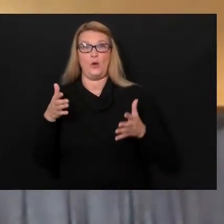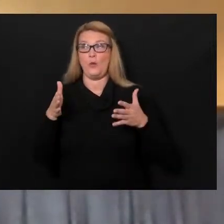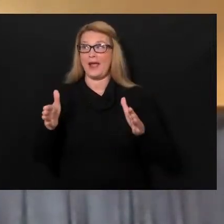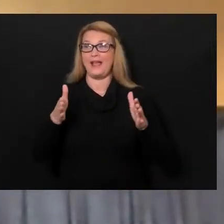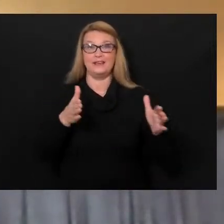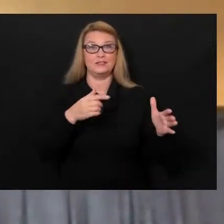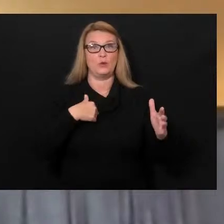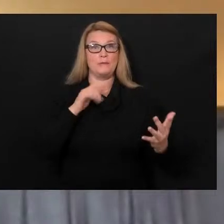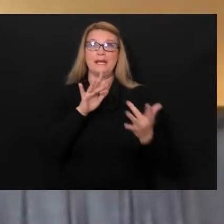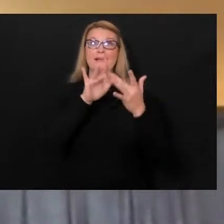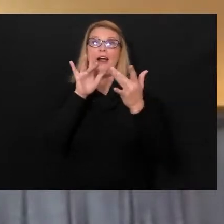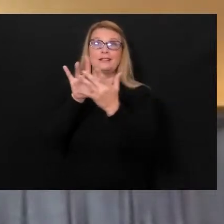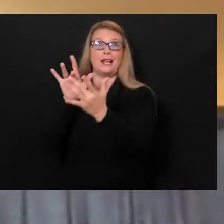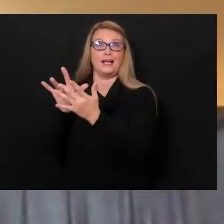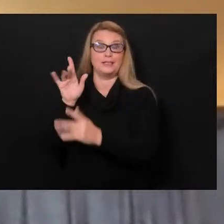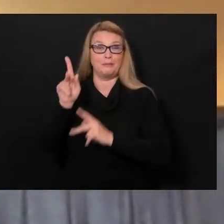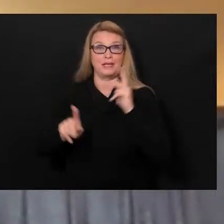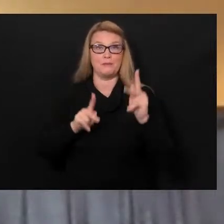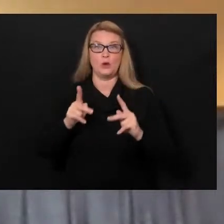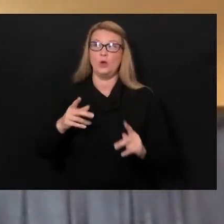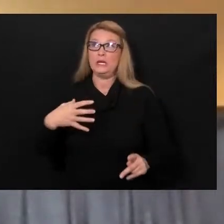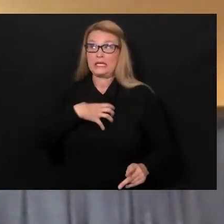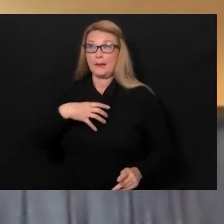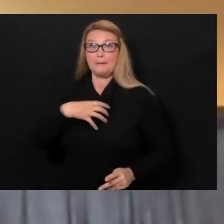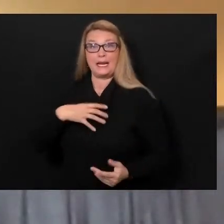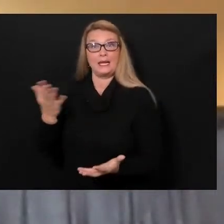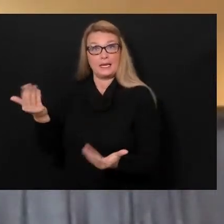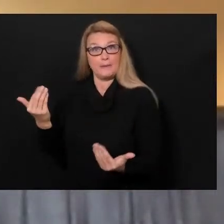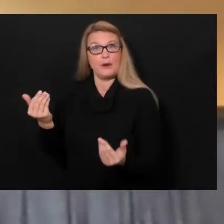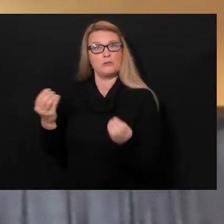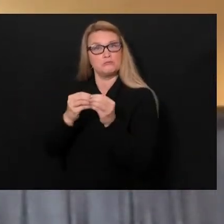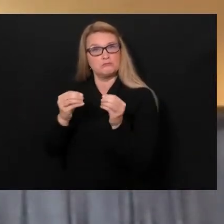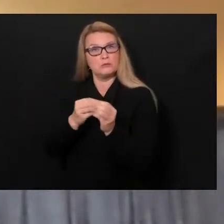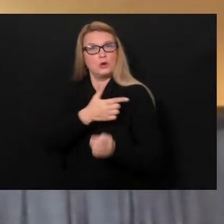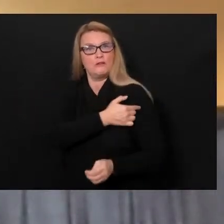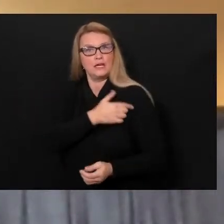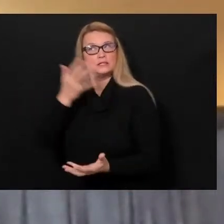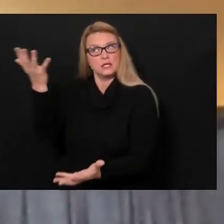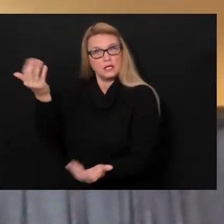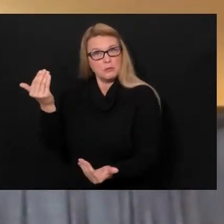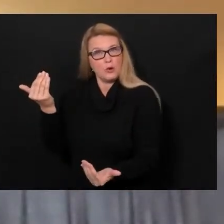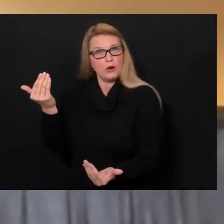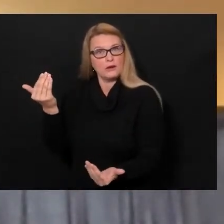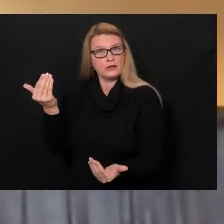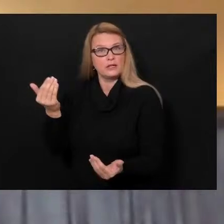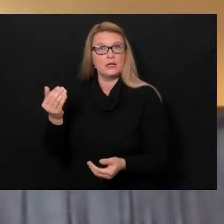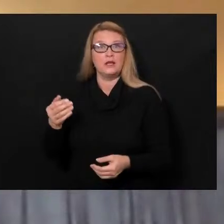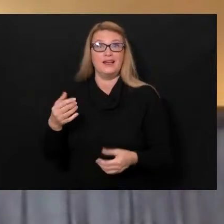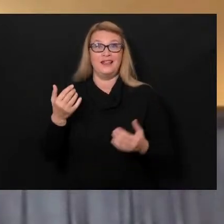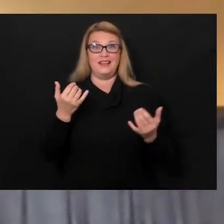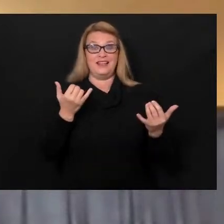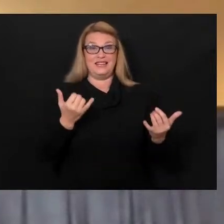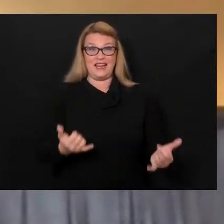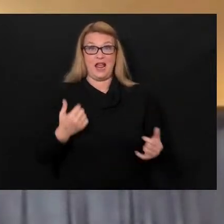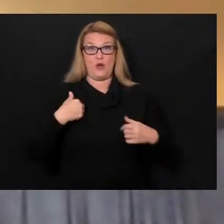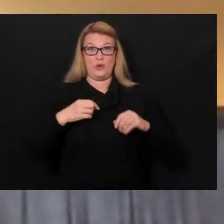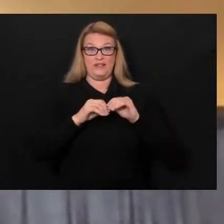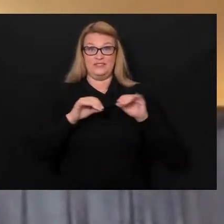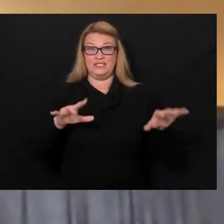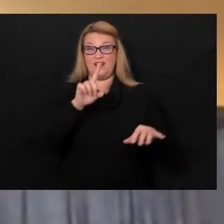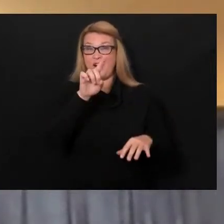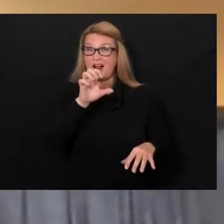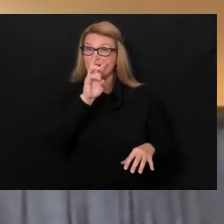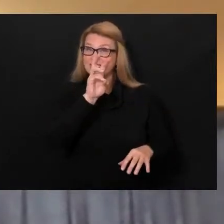pathways where we have certainly made our case. And as the governor said today, the fact that we have distributed over